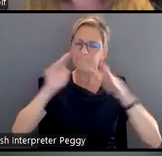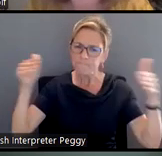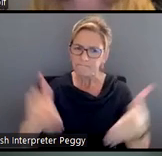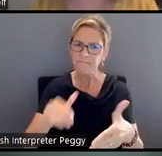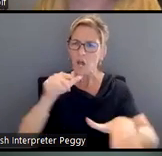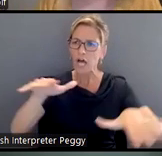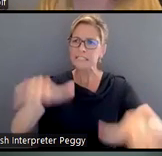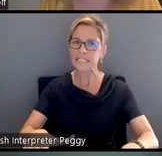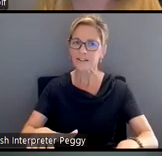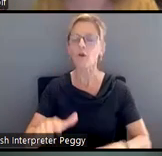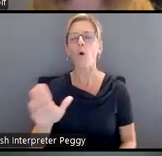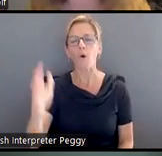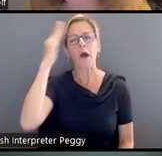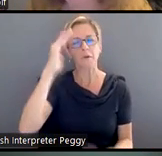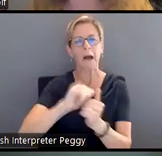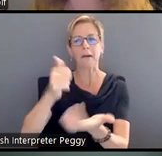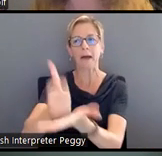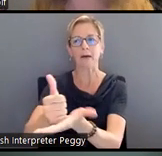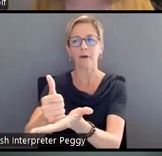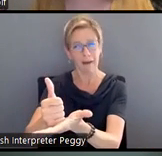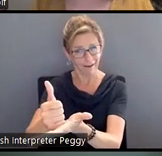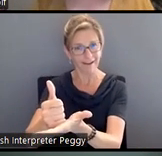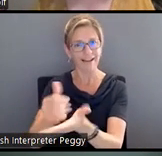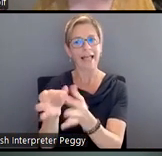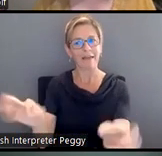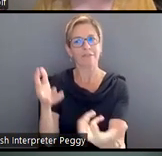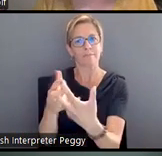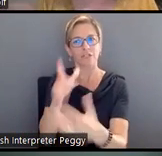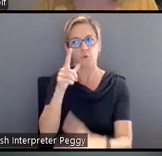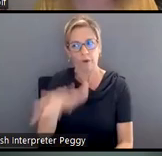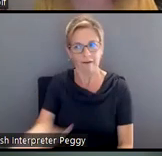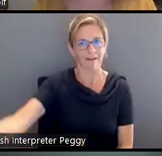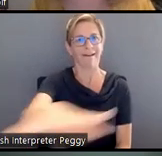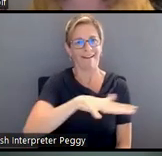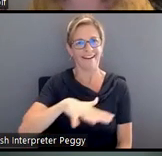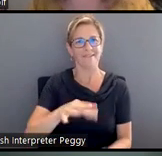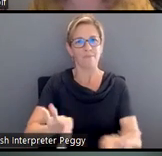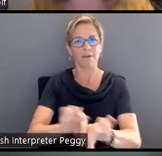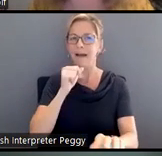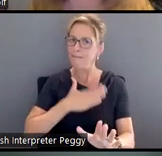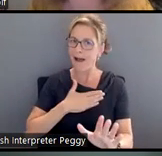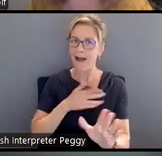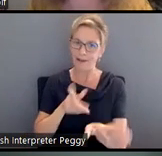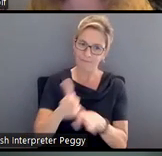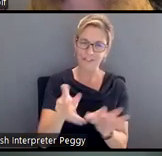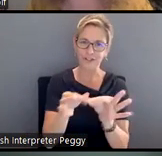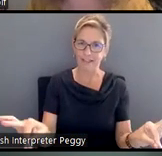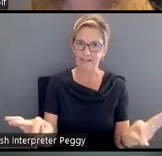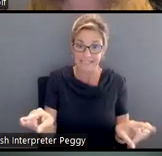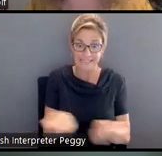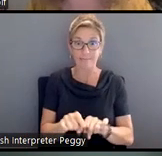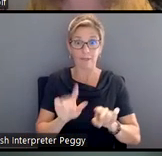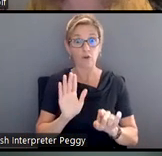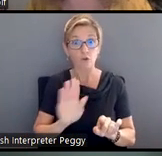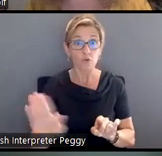have strategies to help you reduce that anxiety. And all of a sudden, that's the language that you as a client might use. So you